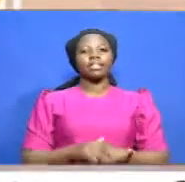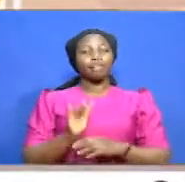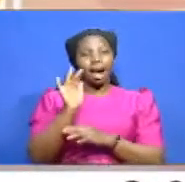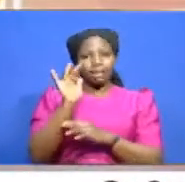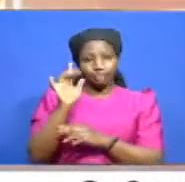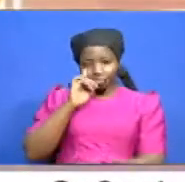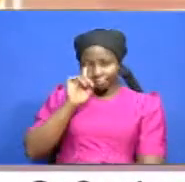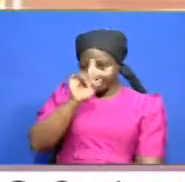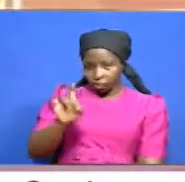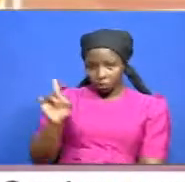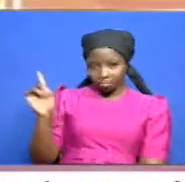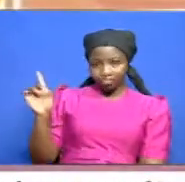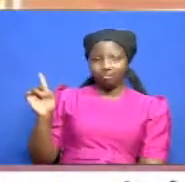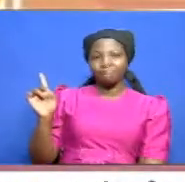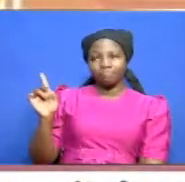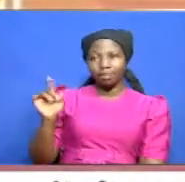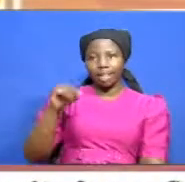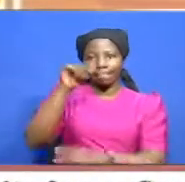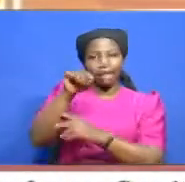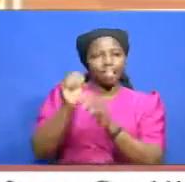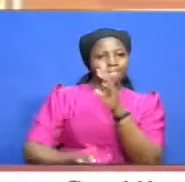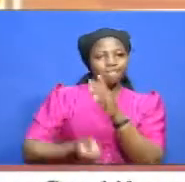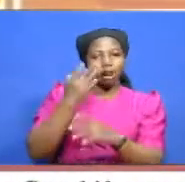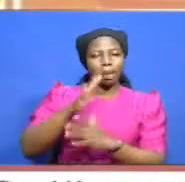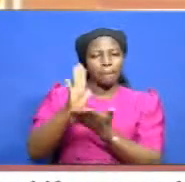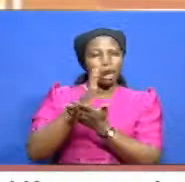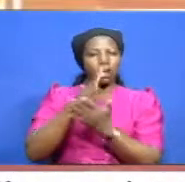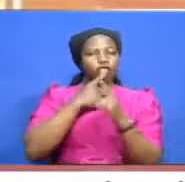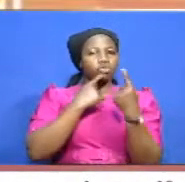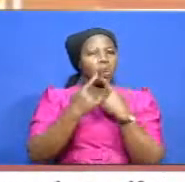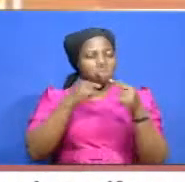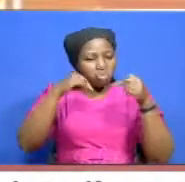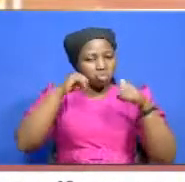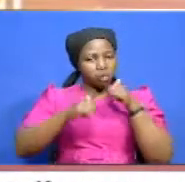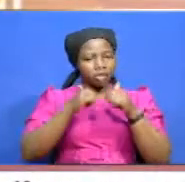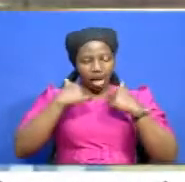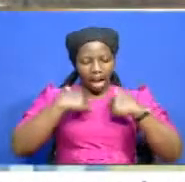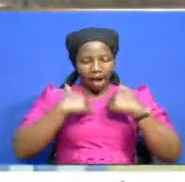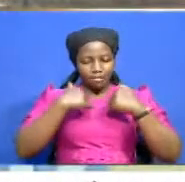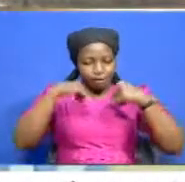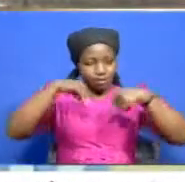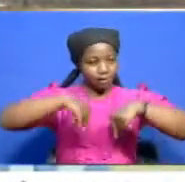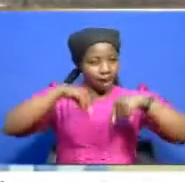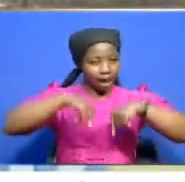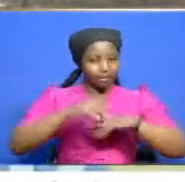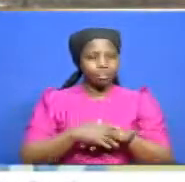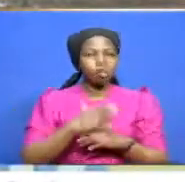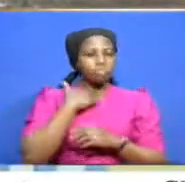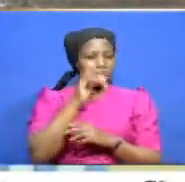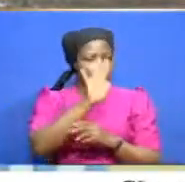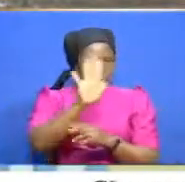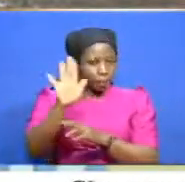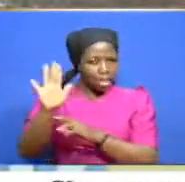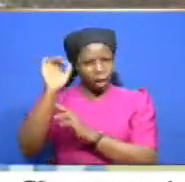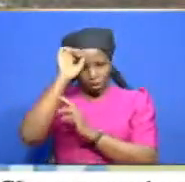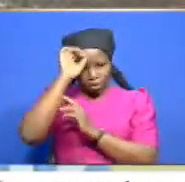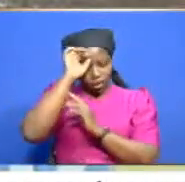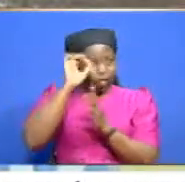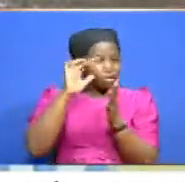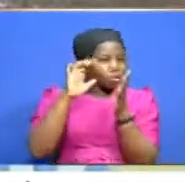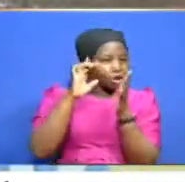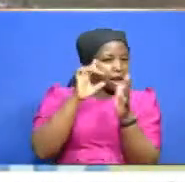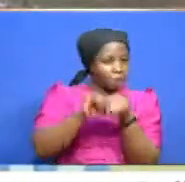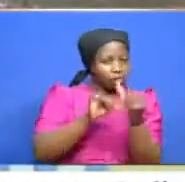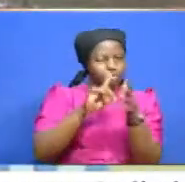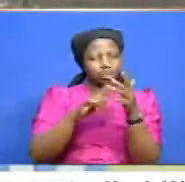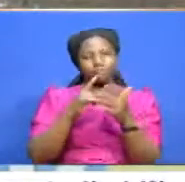repeat classes? That's forming part of the conversation we were having here in studio, and we want your thoughts as well on what we are talking